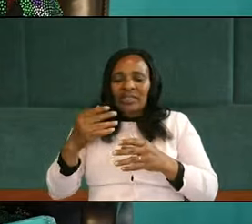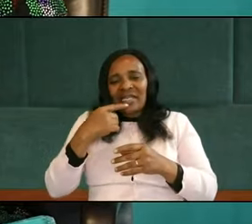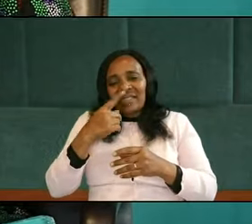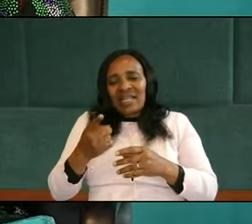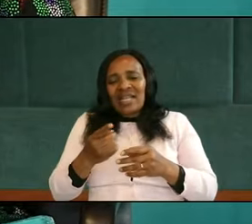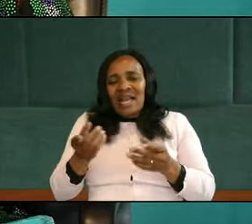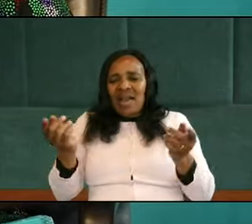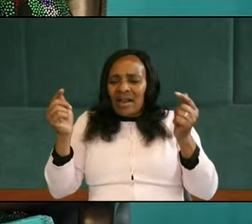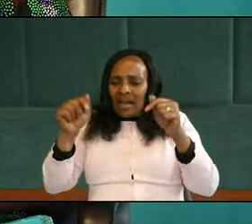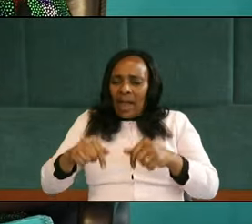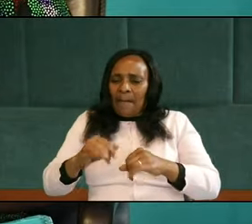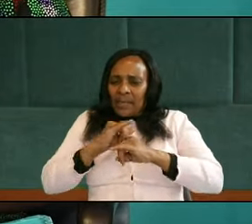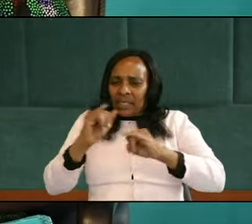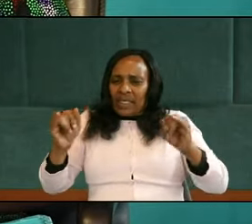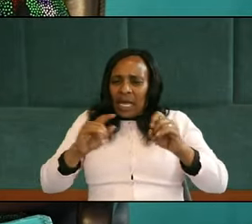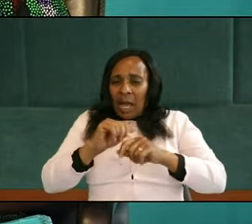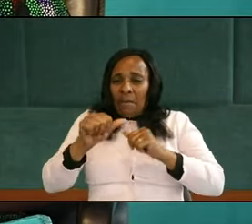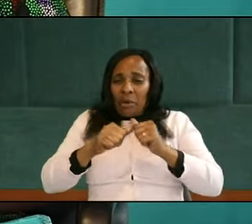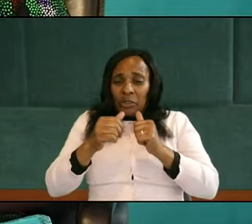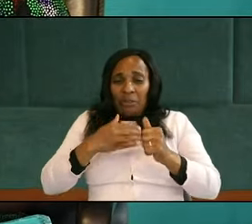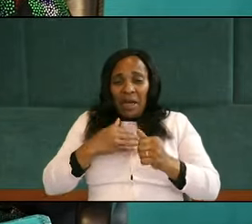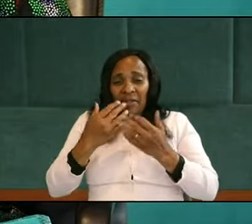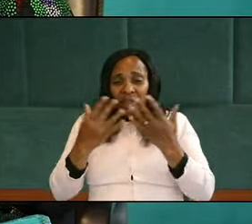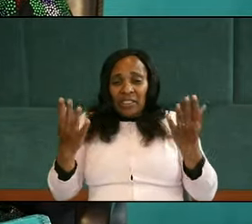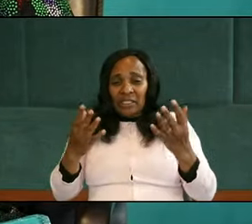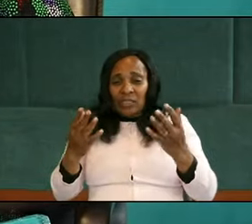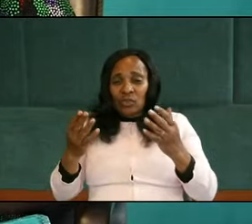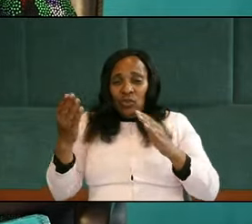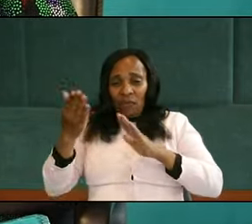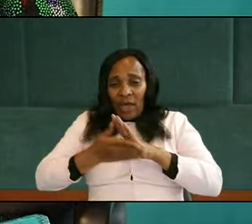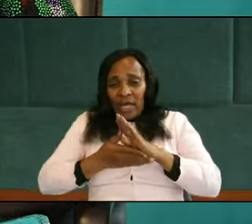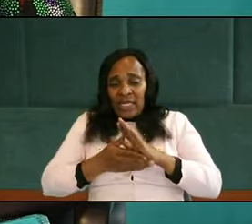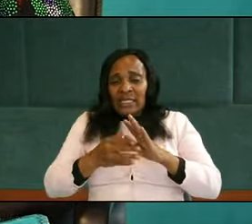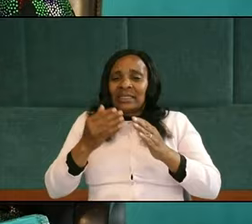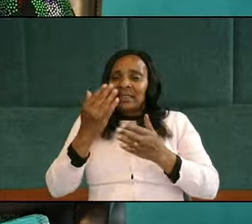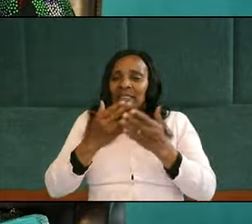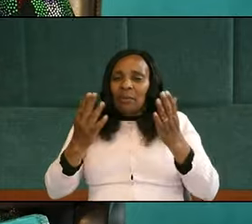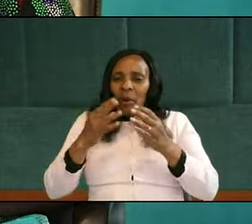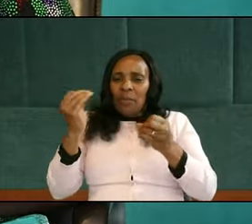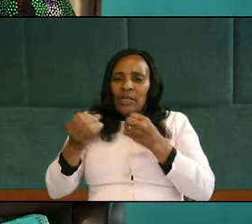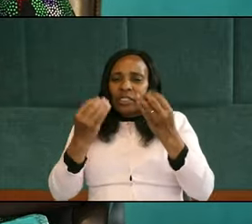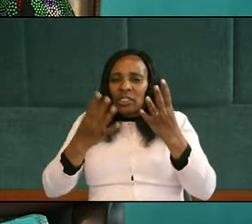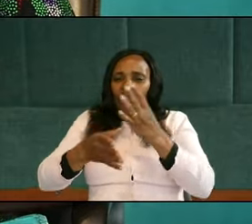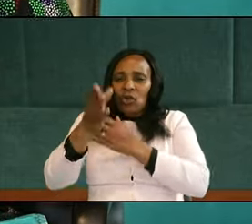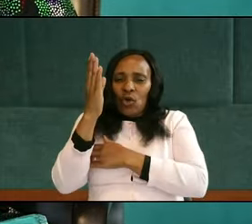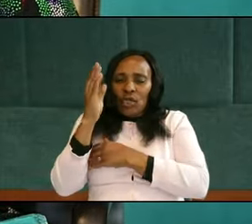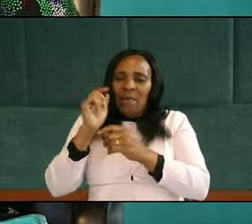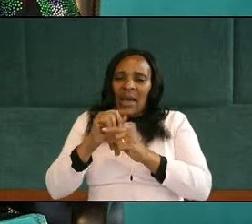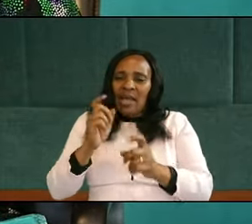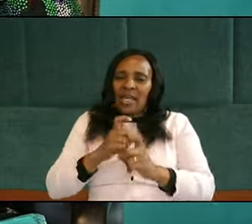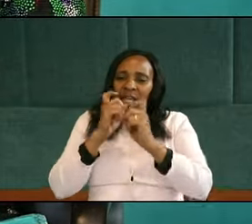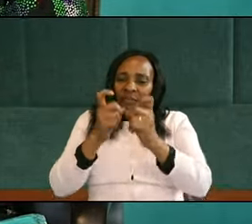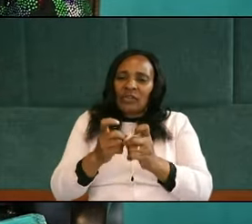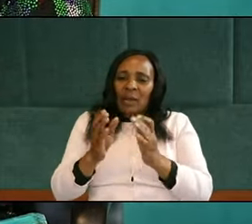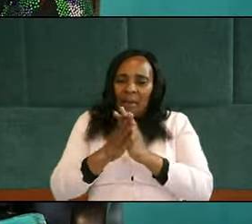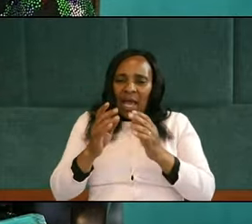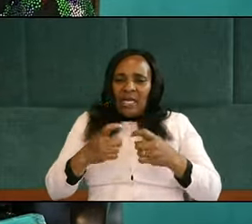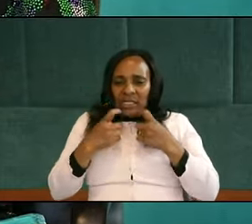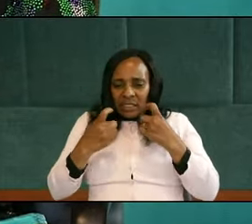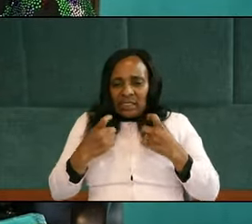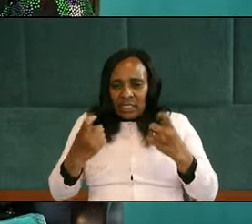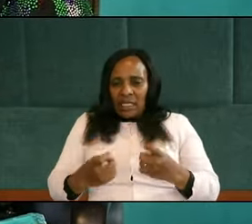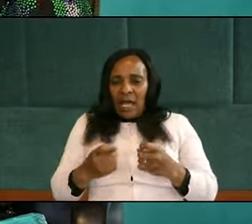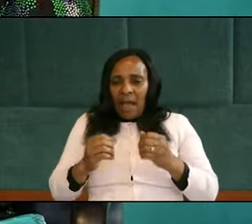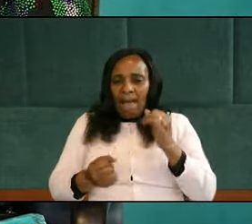I'll come clean about my failures to God. Suddenly the pressure was gone. My guilt dissolved. My sin